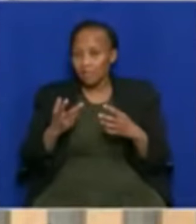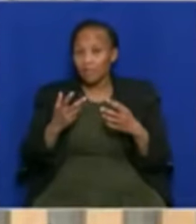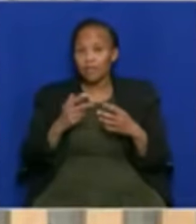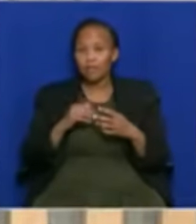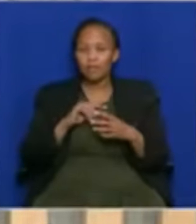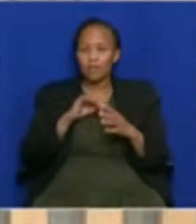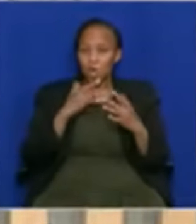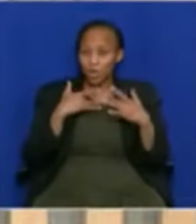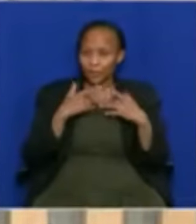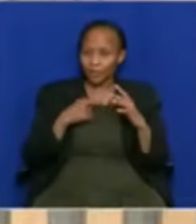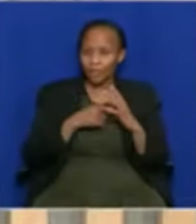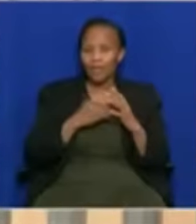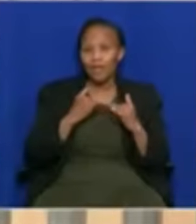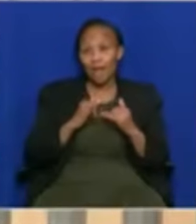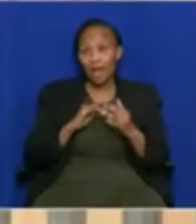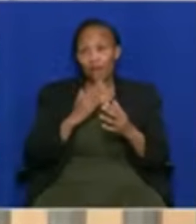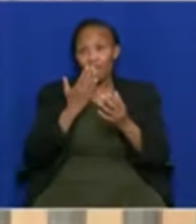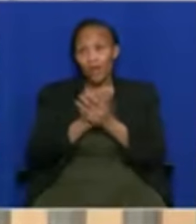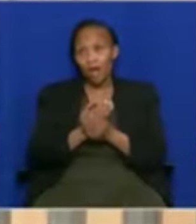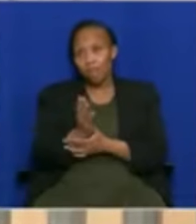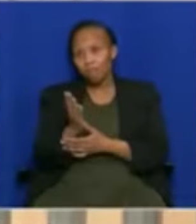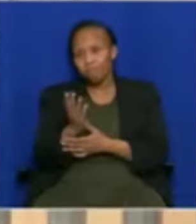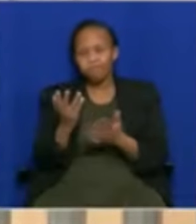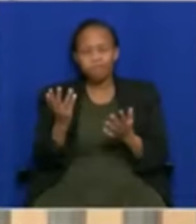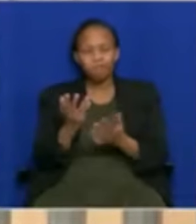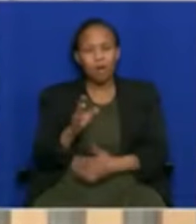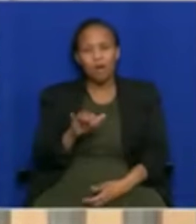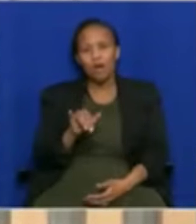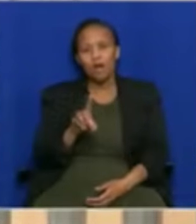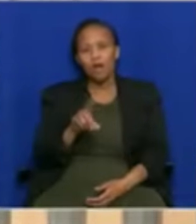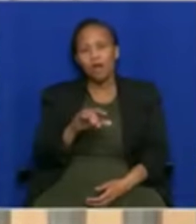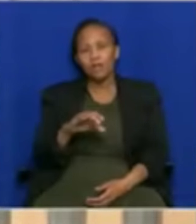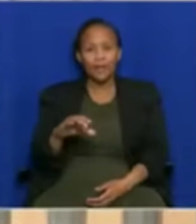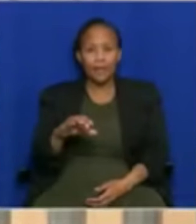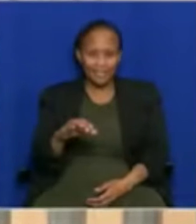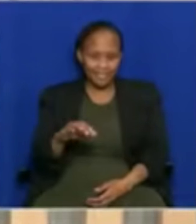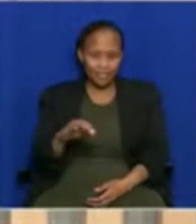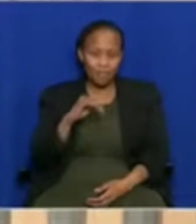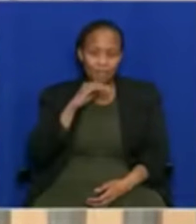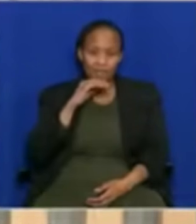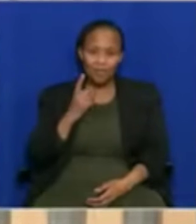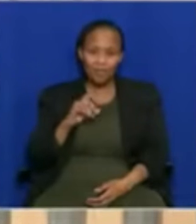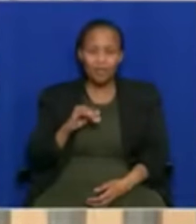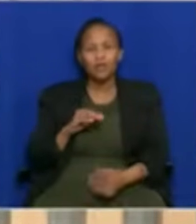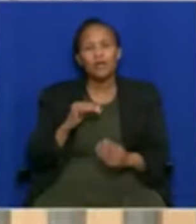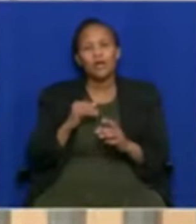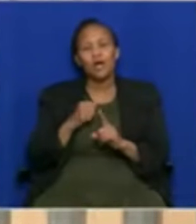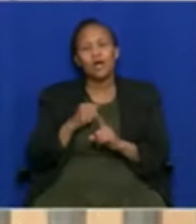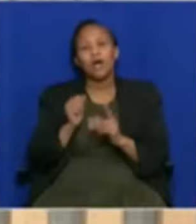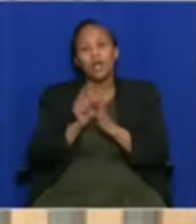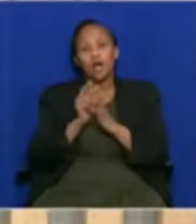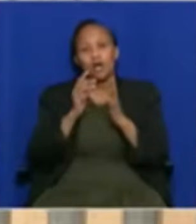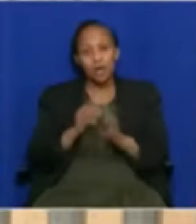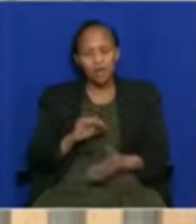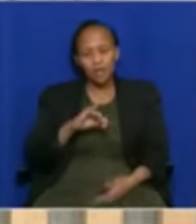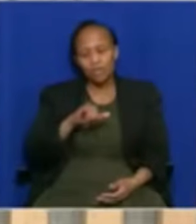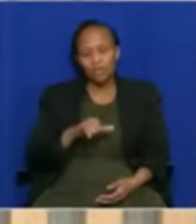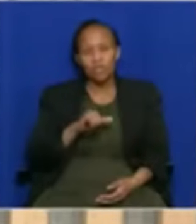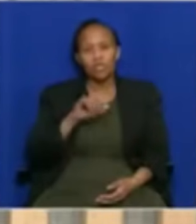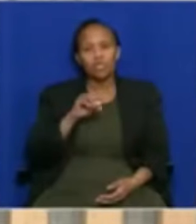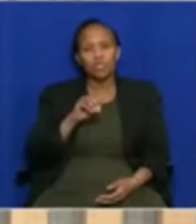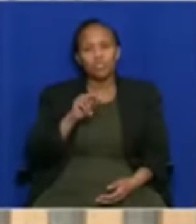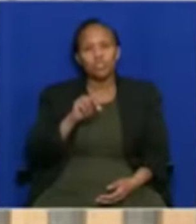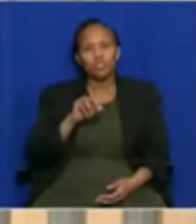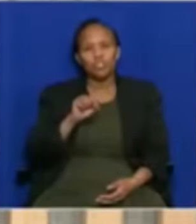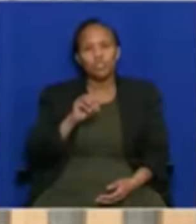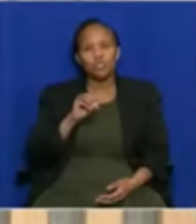IDEC. Because I would take it's on that basis that Advocate Johnson would authorize that now.